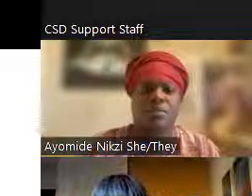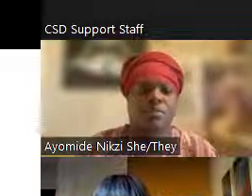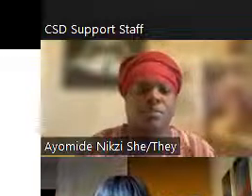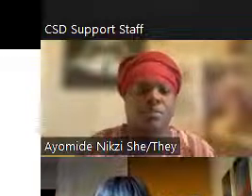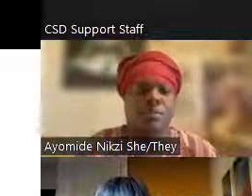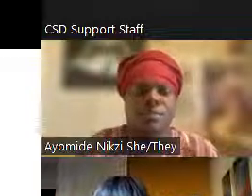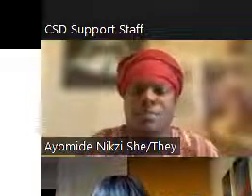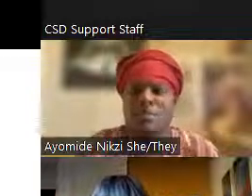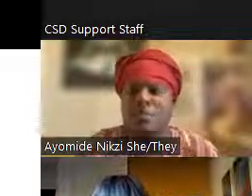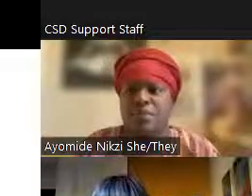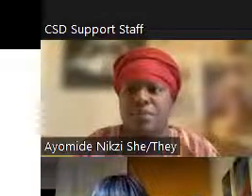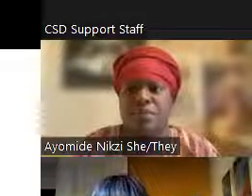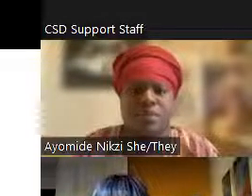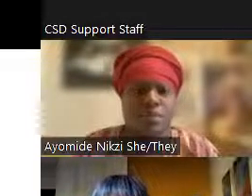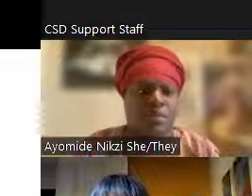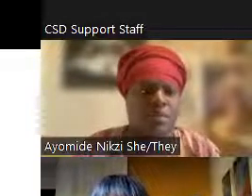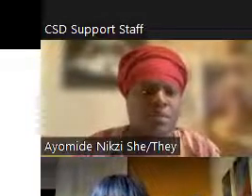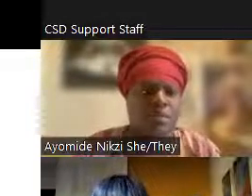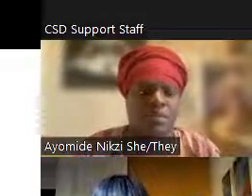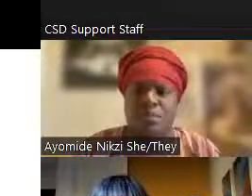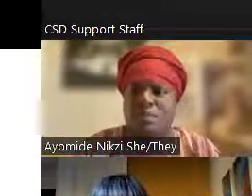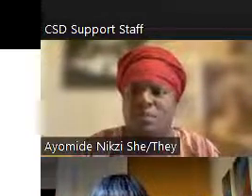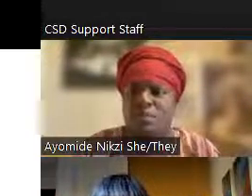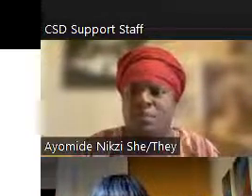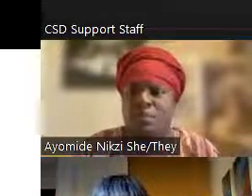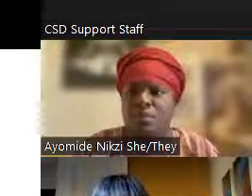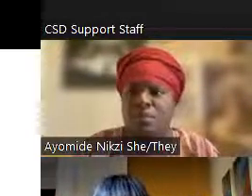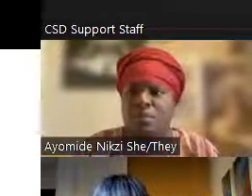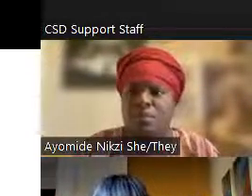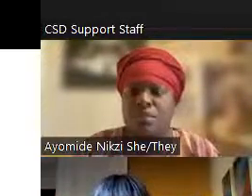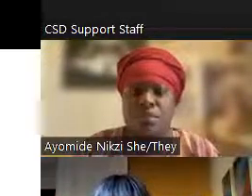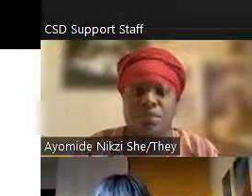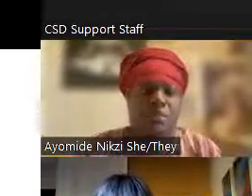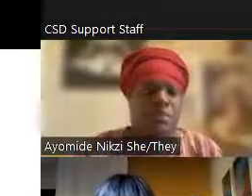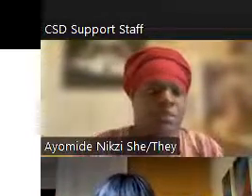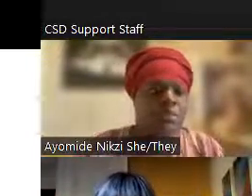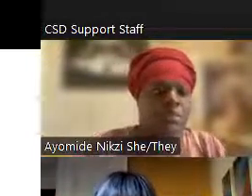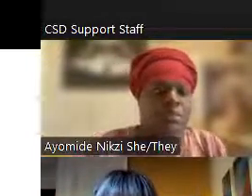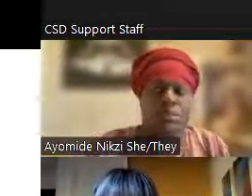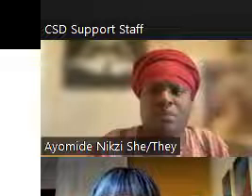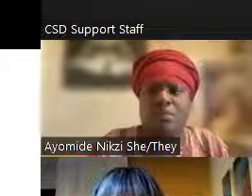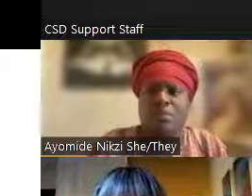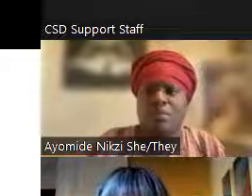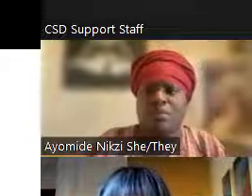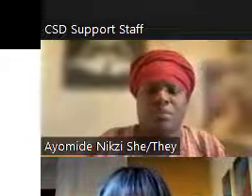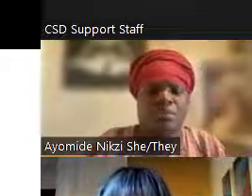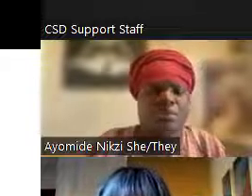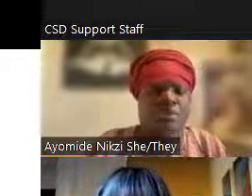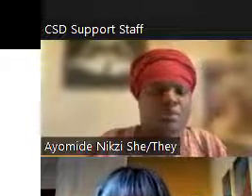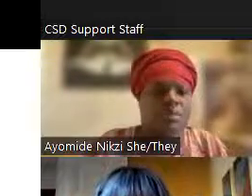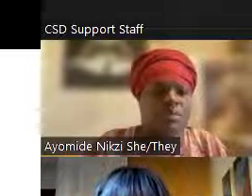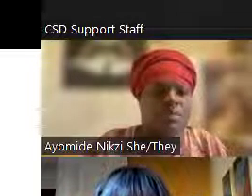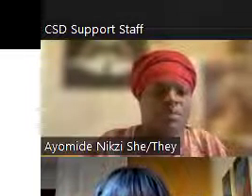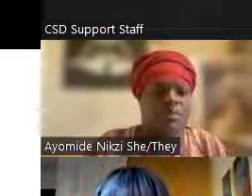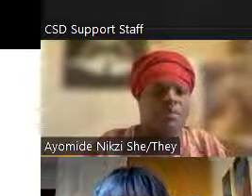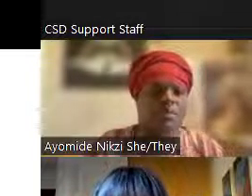It's always helpful for me if someone reads while I read. So how about I'll read the adjustments we just made? Violation of community